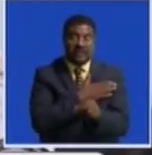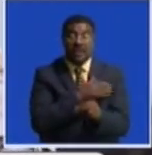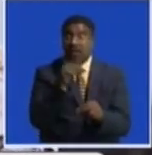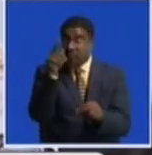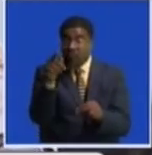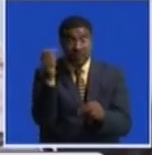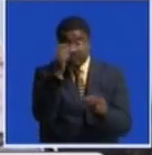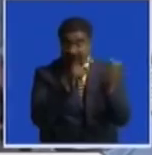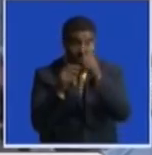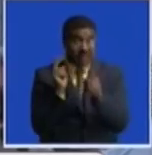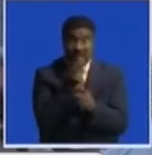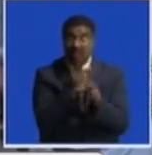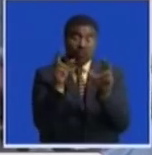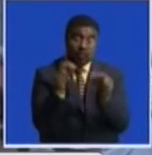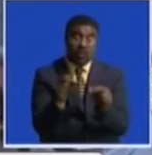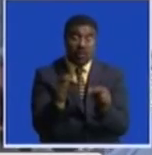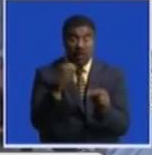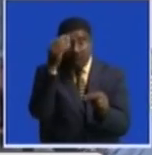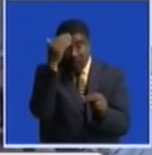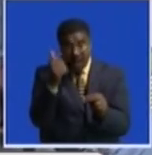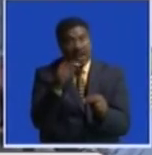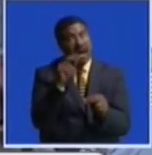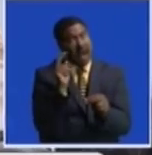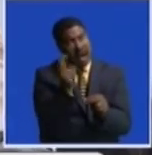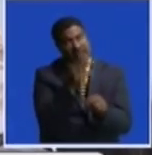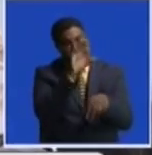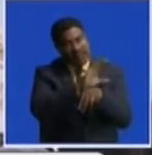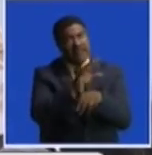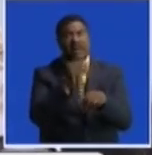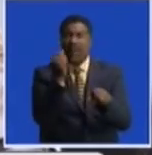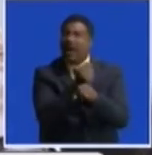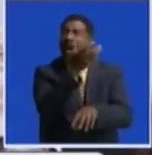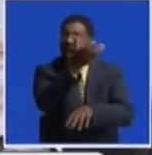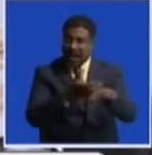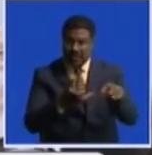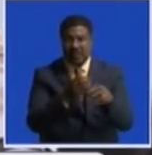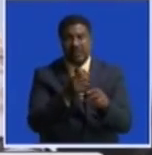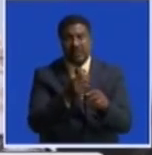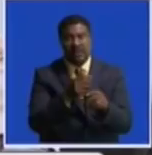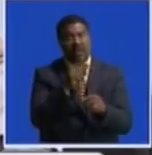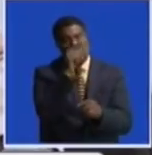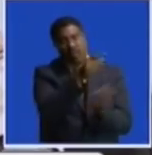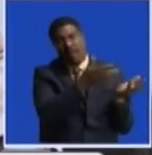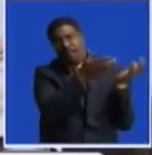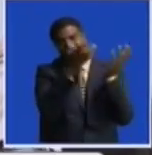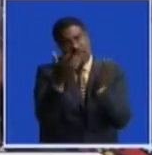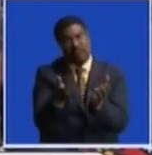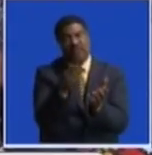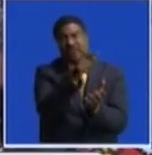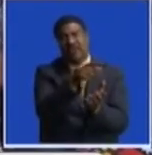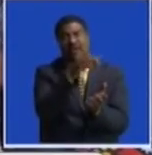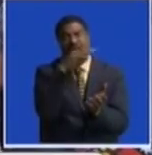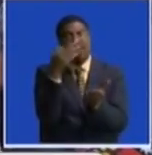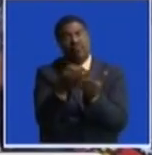disappoint us, because it's a big effort by the church. You know, they have brought these things all